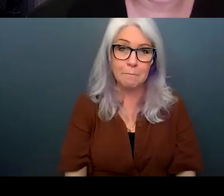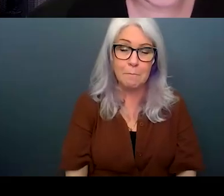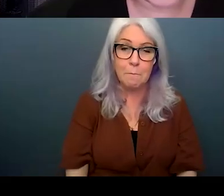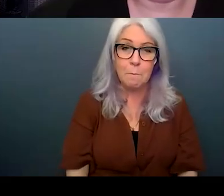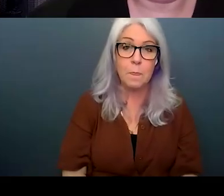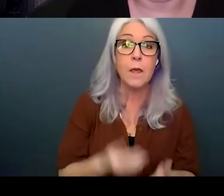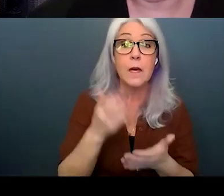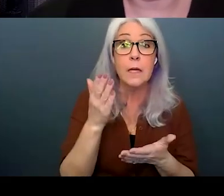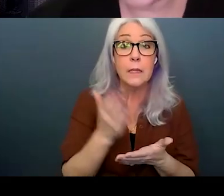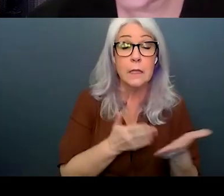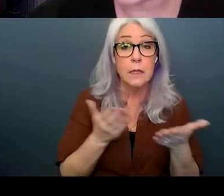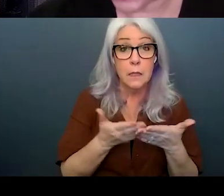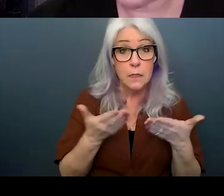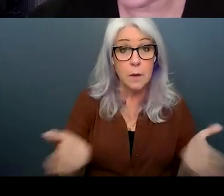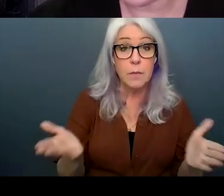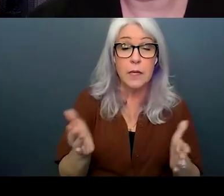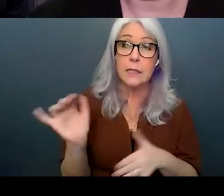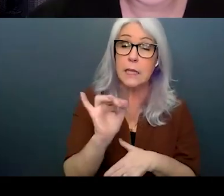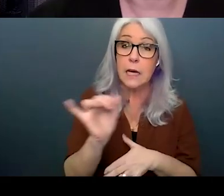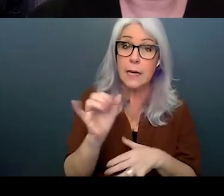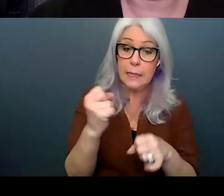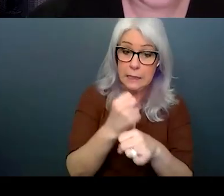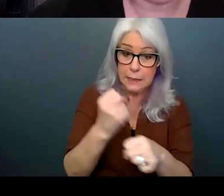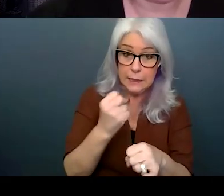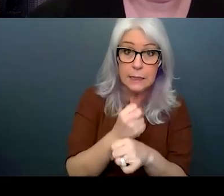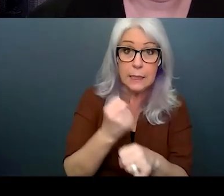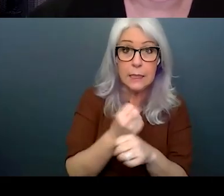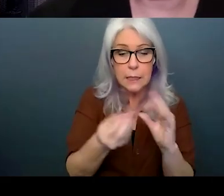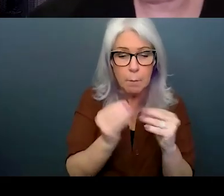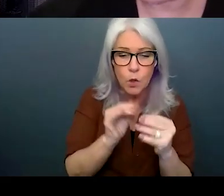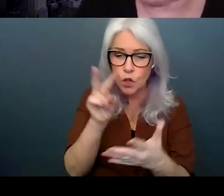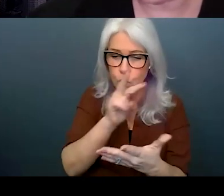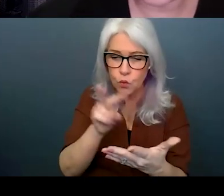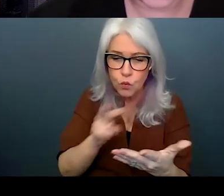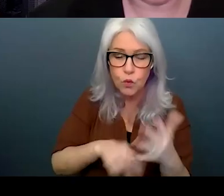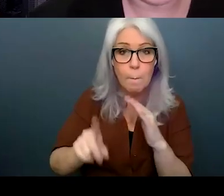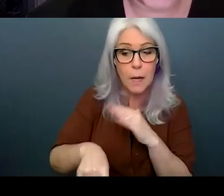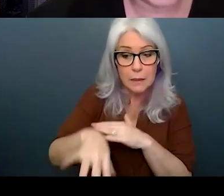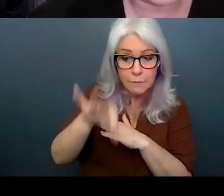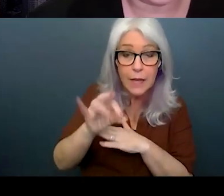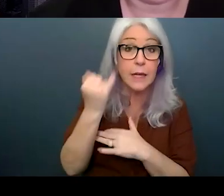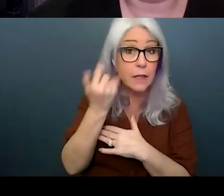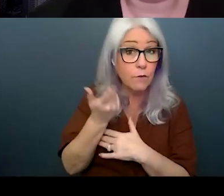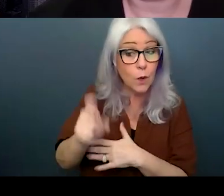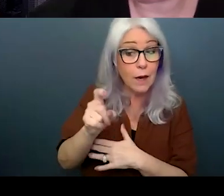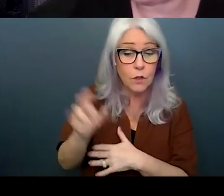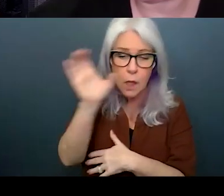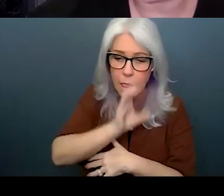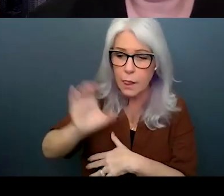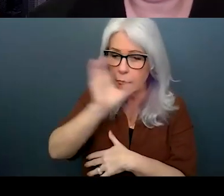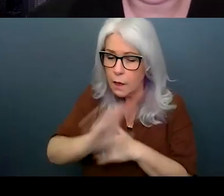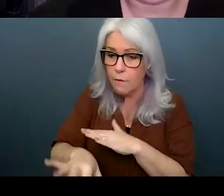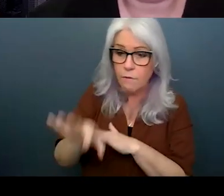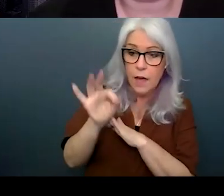Some things, like statistics, however, you would have to look up. And if you have to look it up in that situation, you